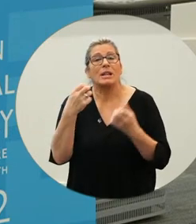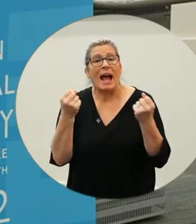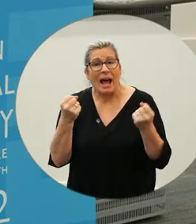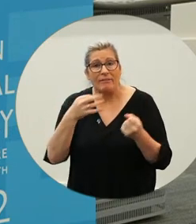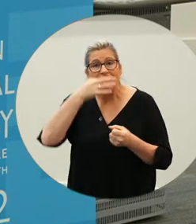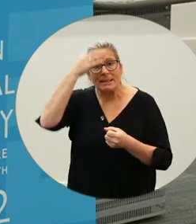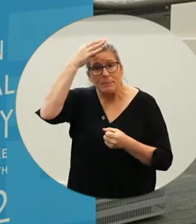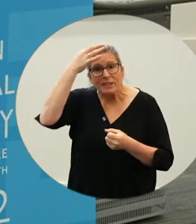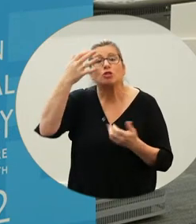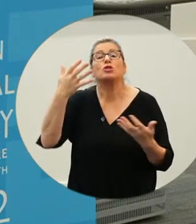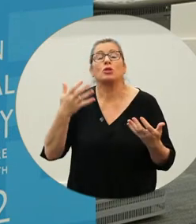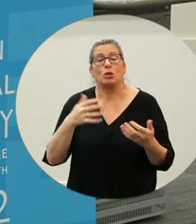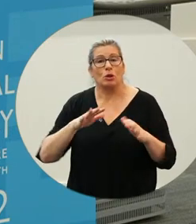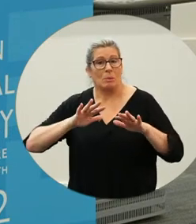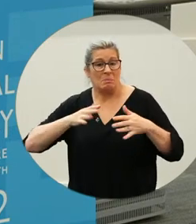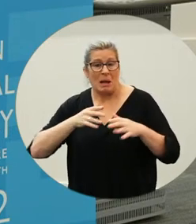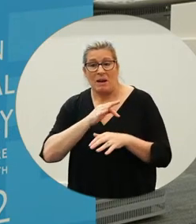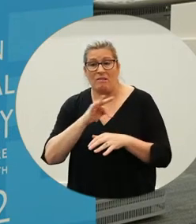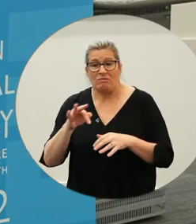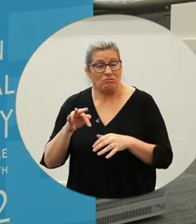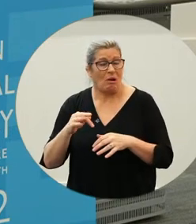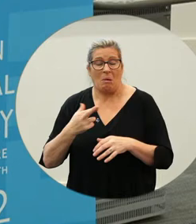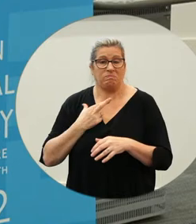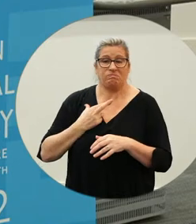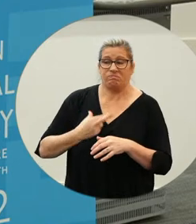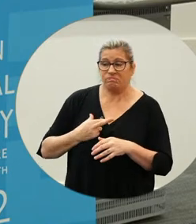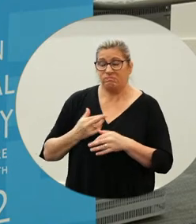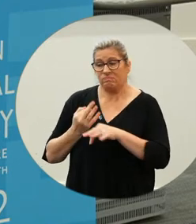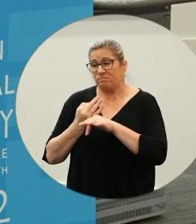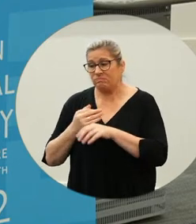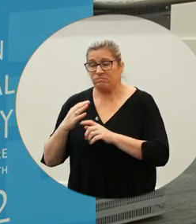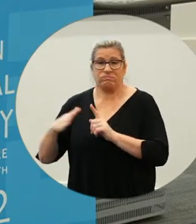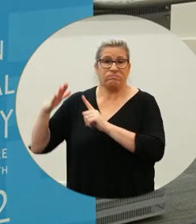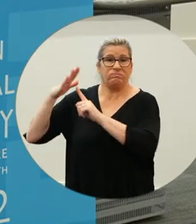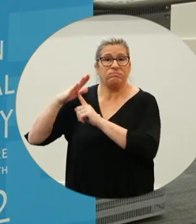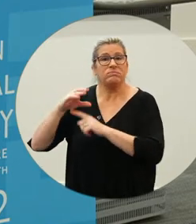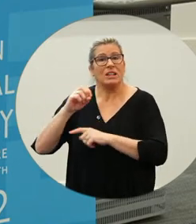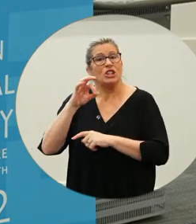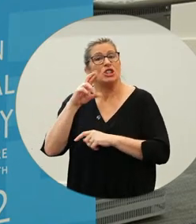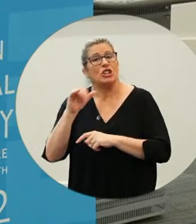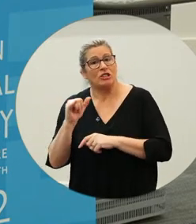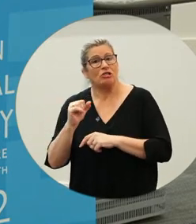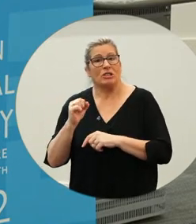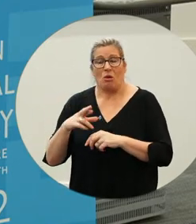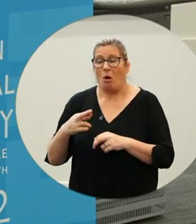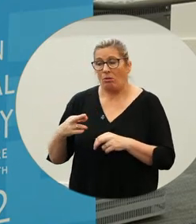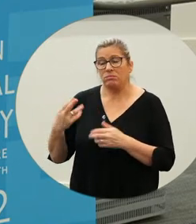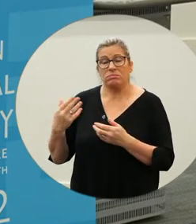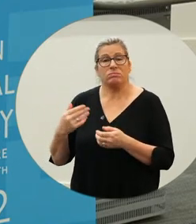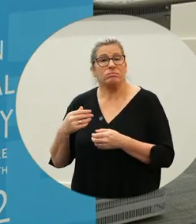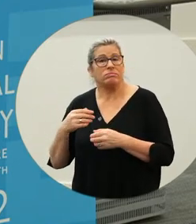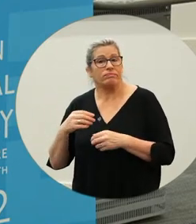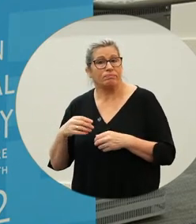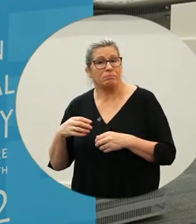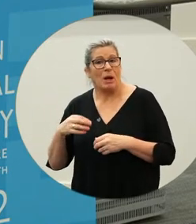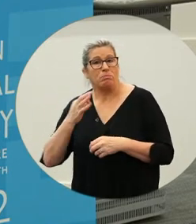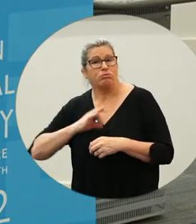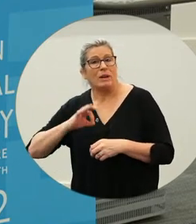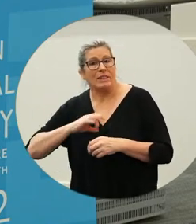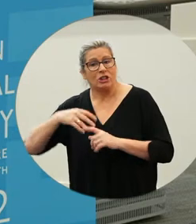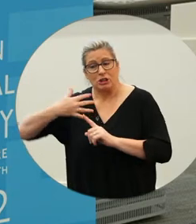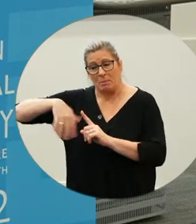who would probably be from the landed gentry or from a privileged ascendancy background. Two or